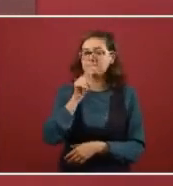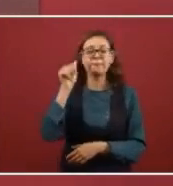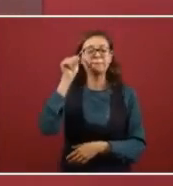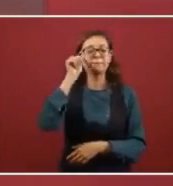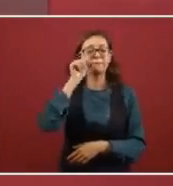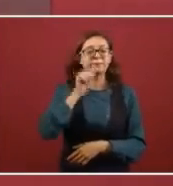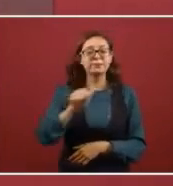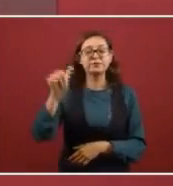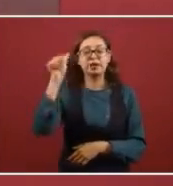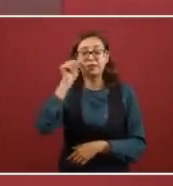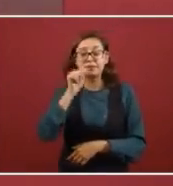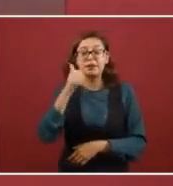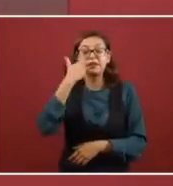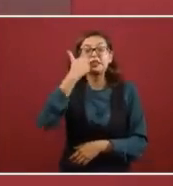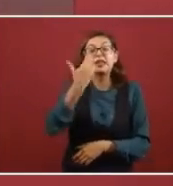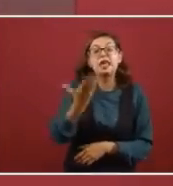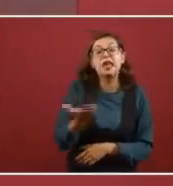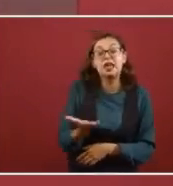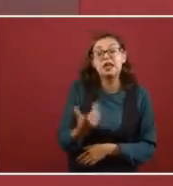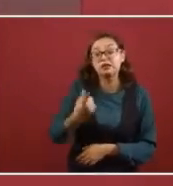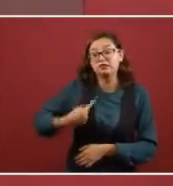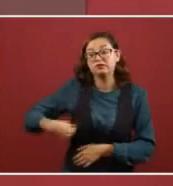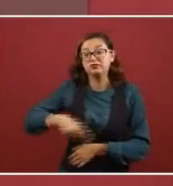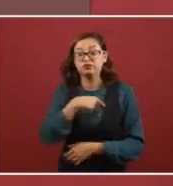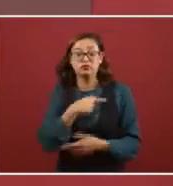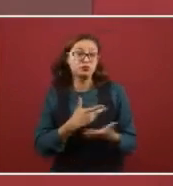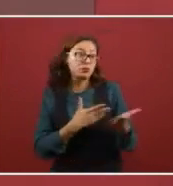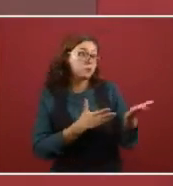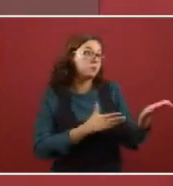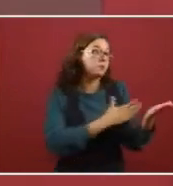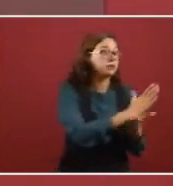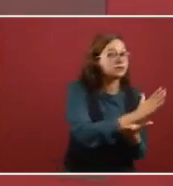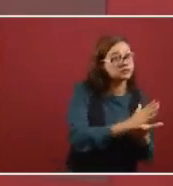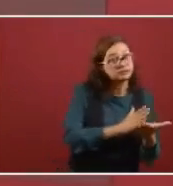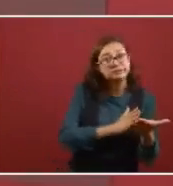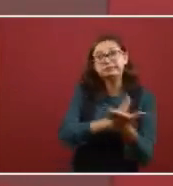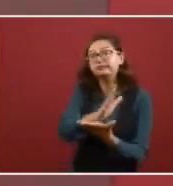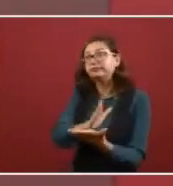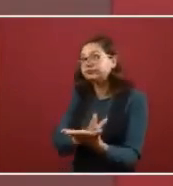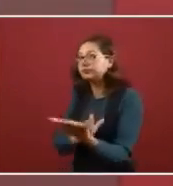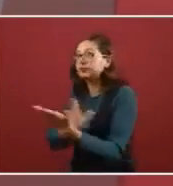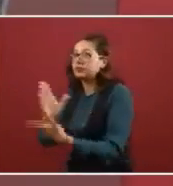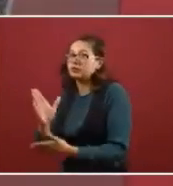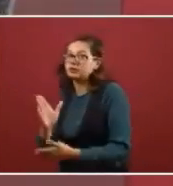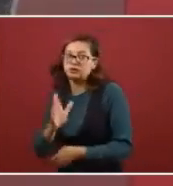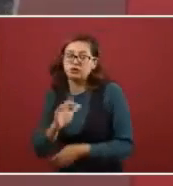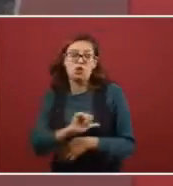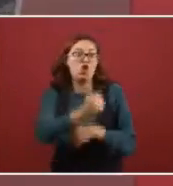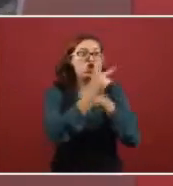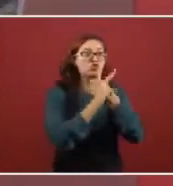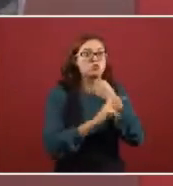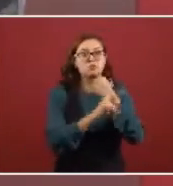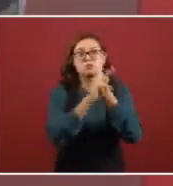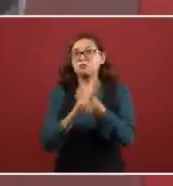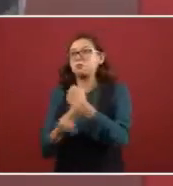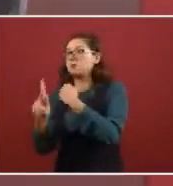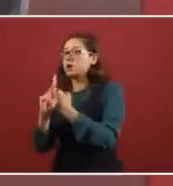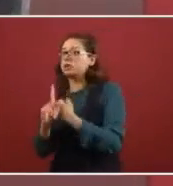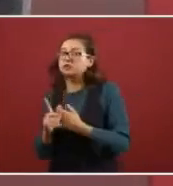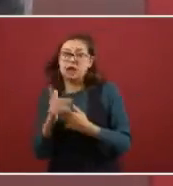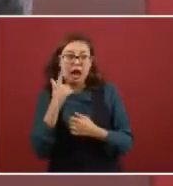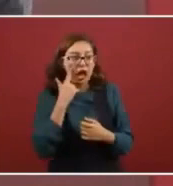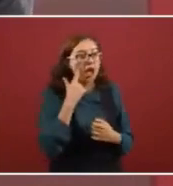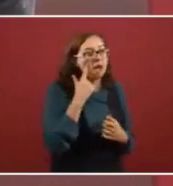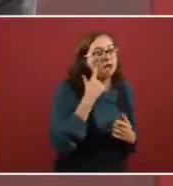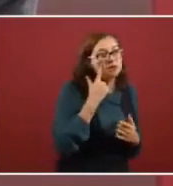tomemos always partido try to make us en take part in otros países. other countries.